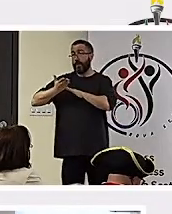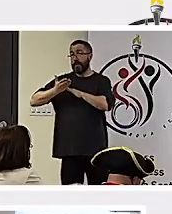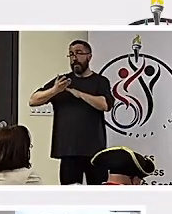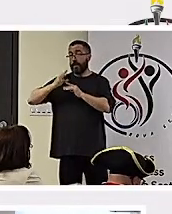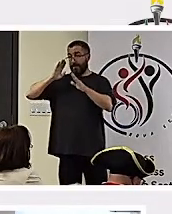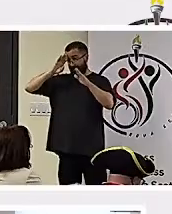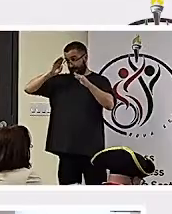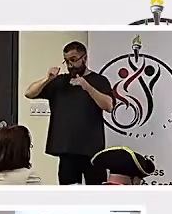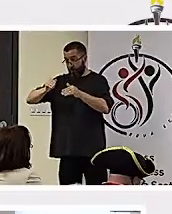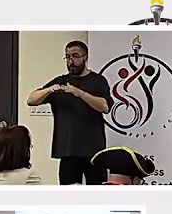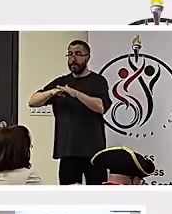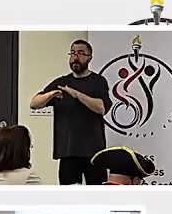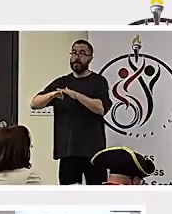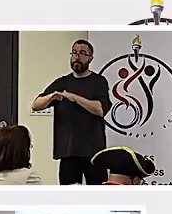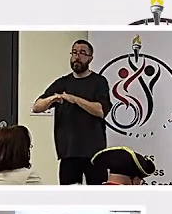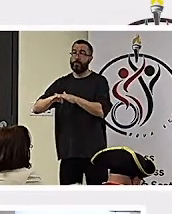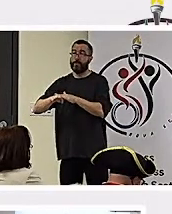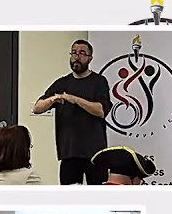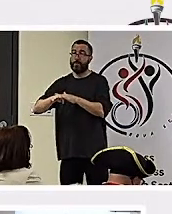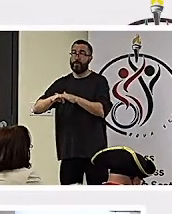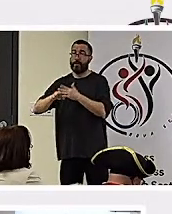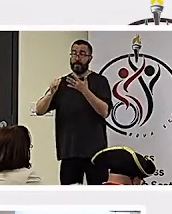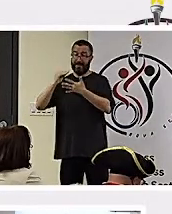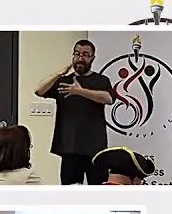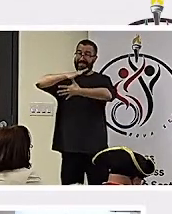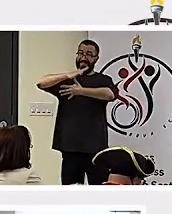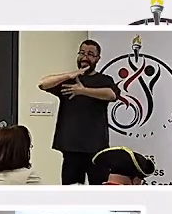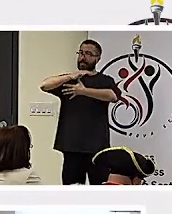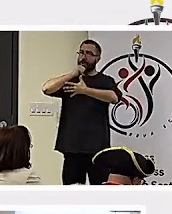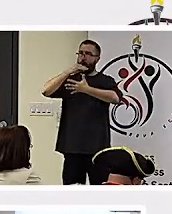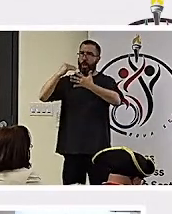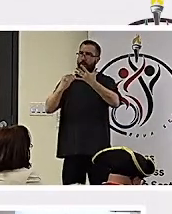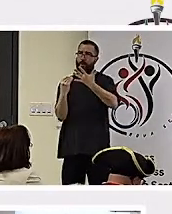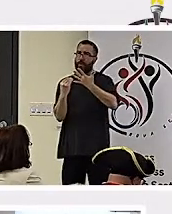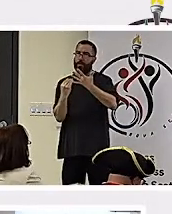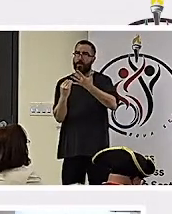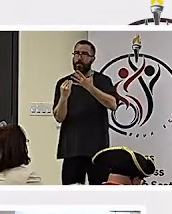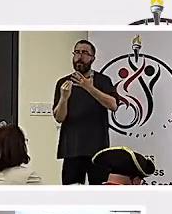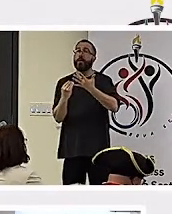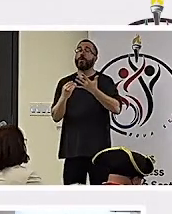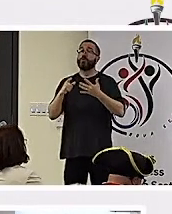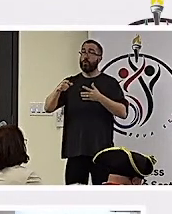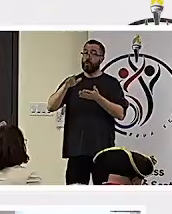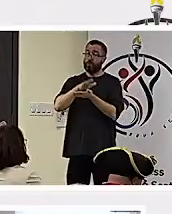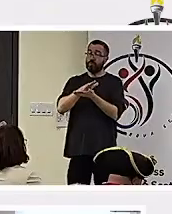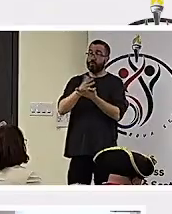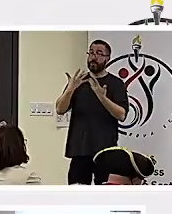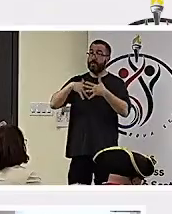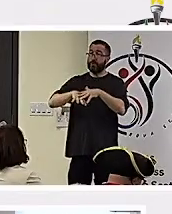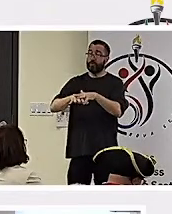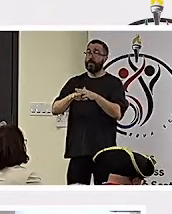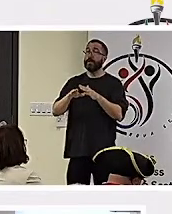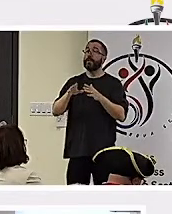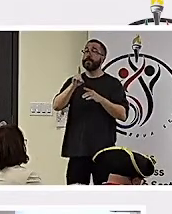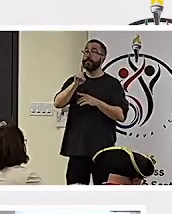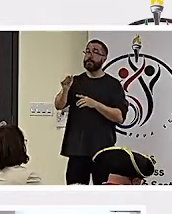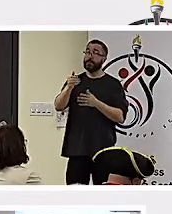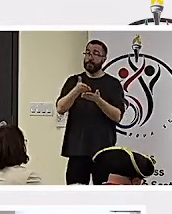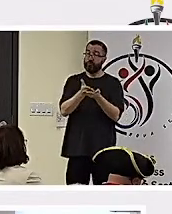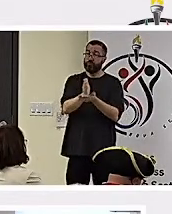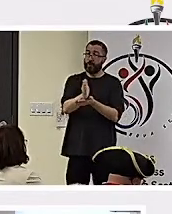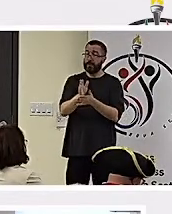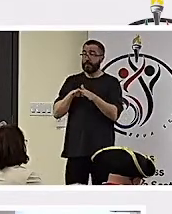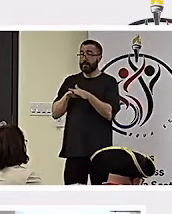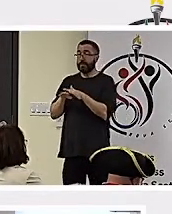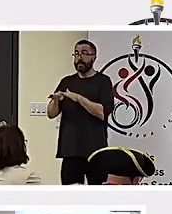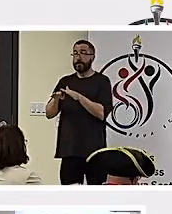the forefront. In our schools, we're integrating disability rights and accessibility into what